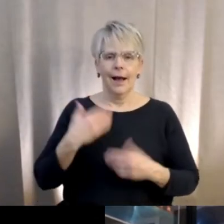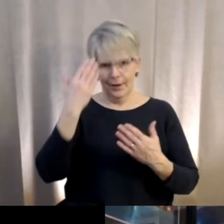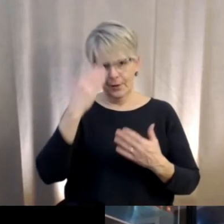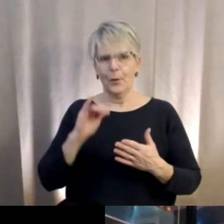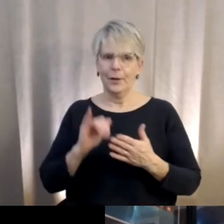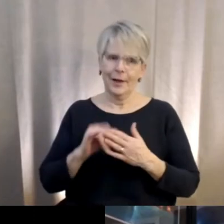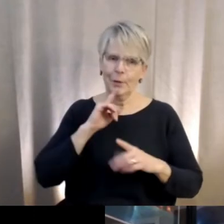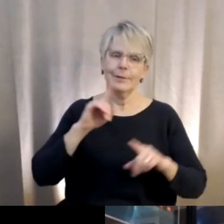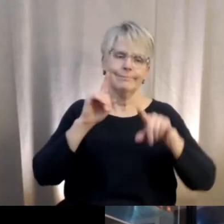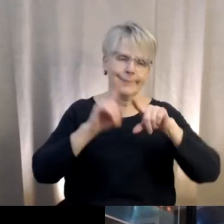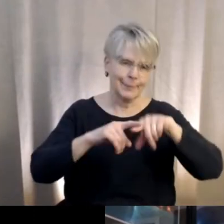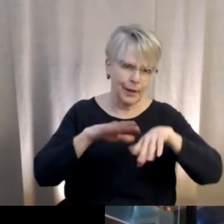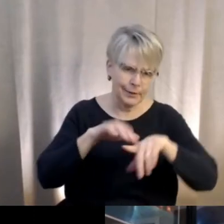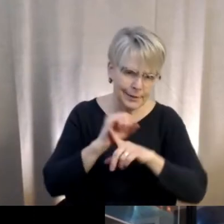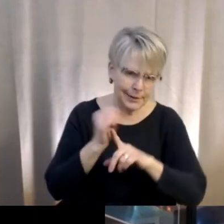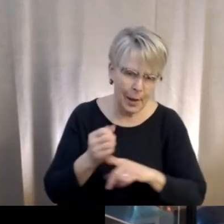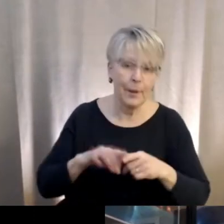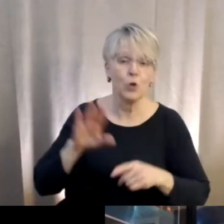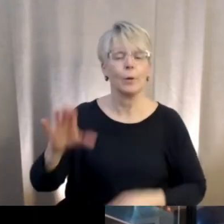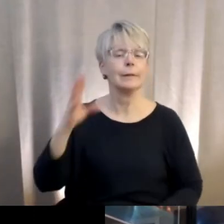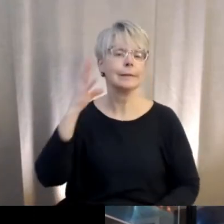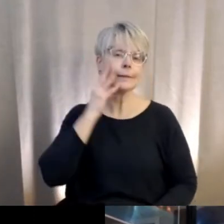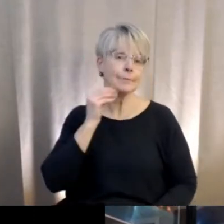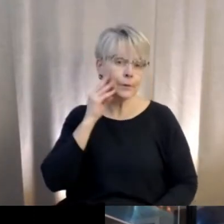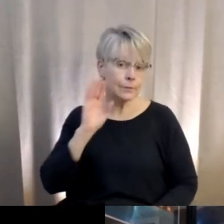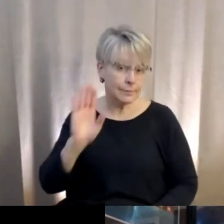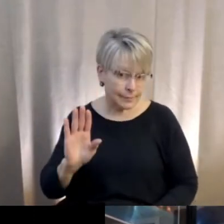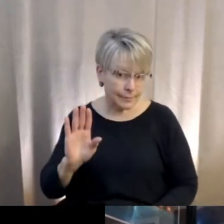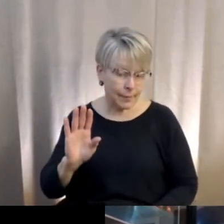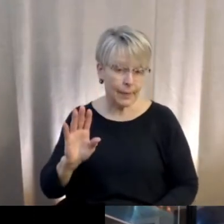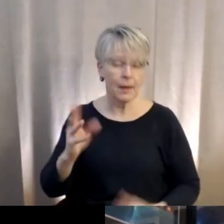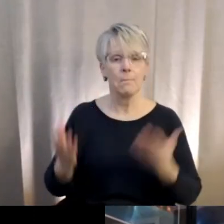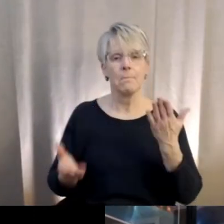varies tremendously, but in your experience, say, you know, I